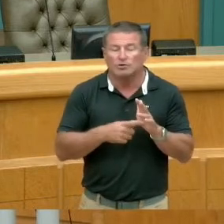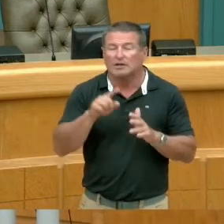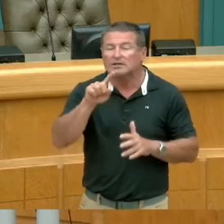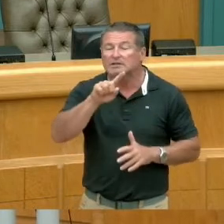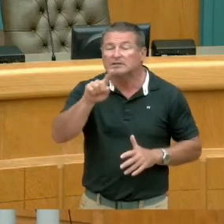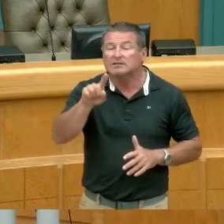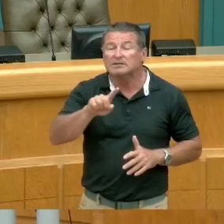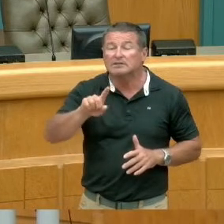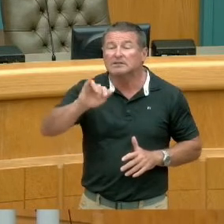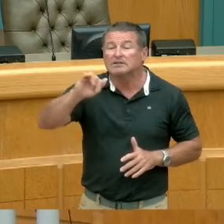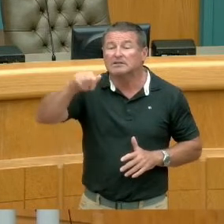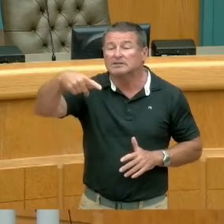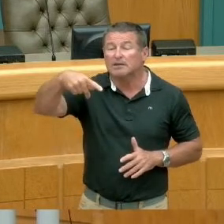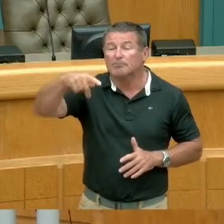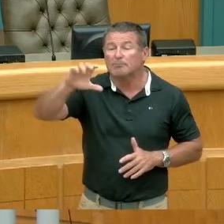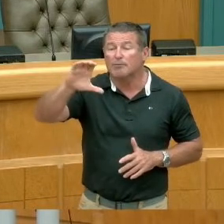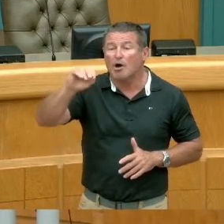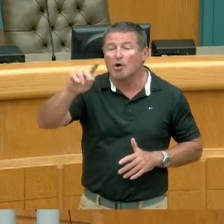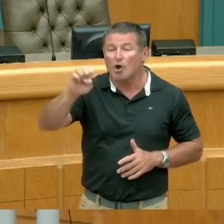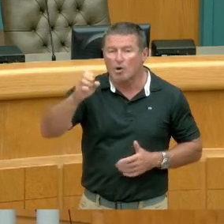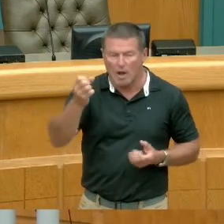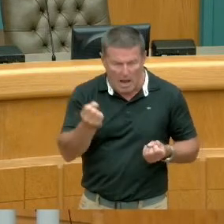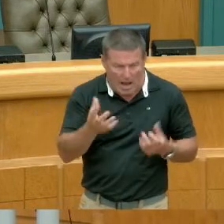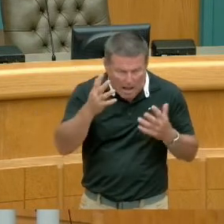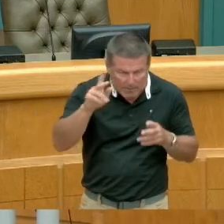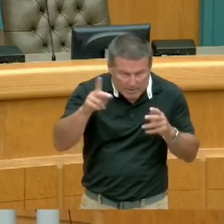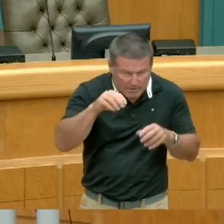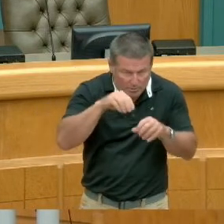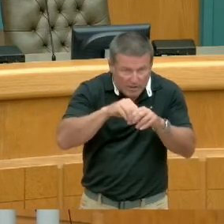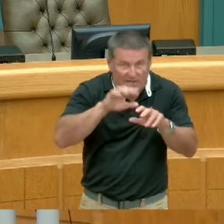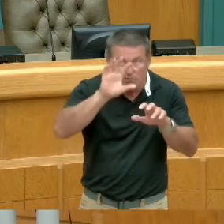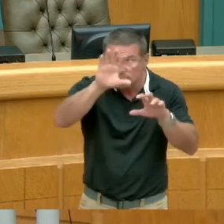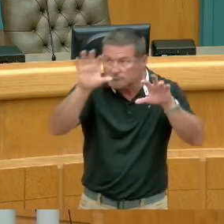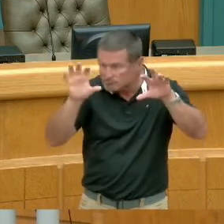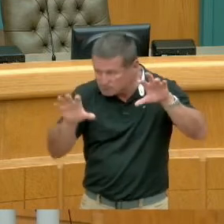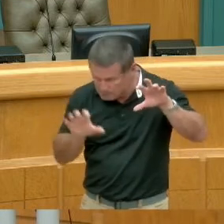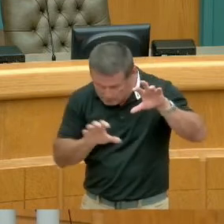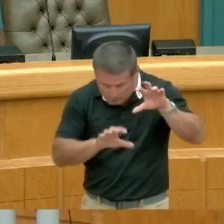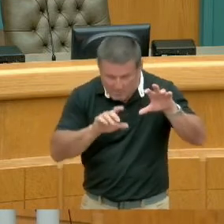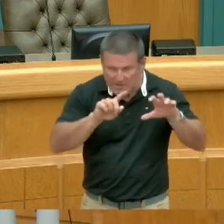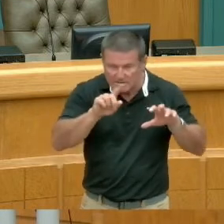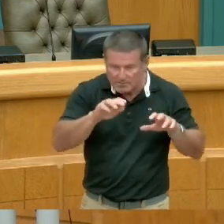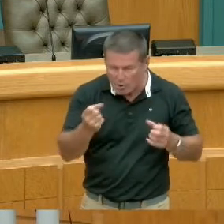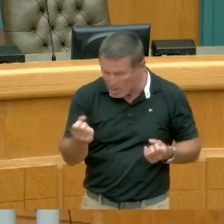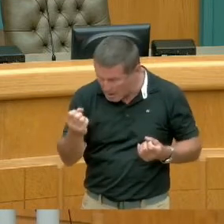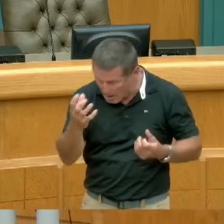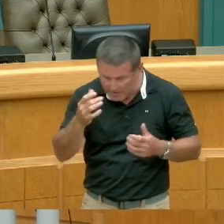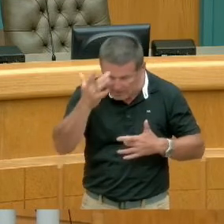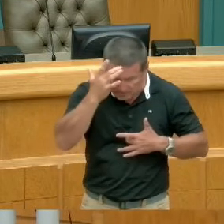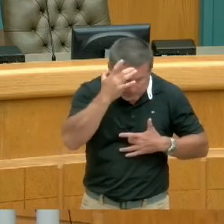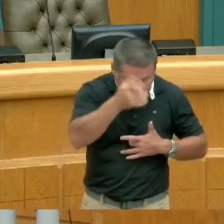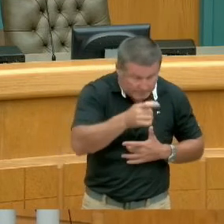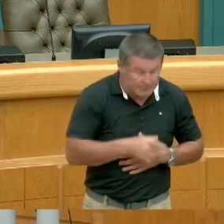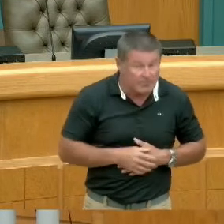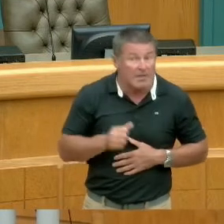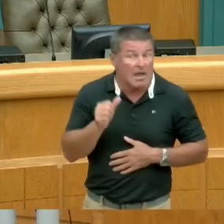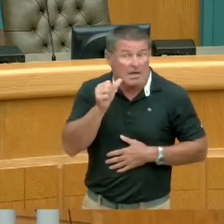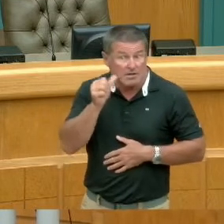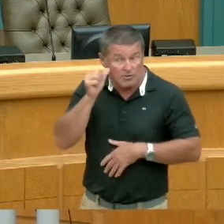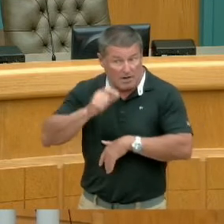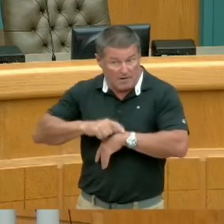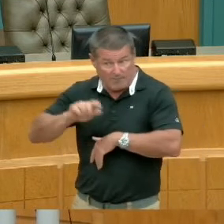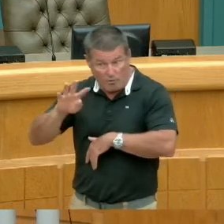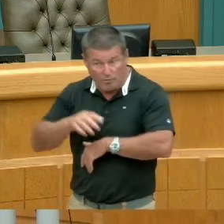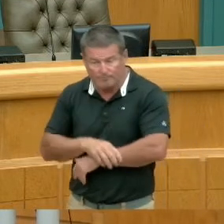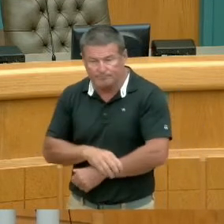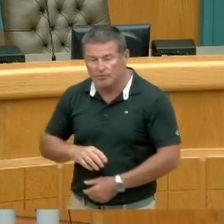code, and a lot of other information that we actually don't show here is there on the website. So since yesterday at 4 o'clock, we have